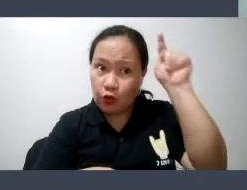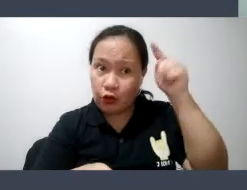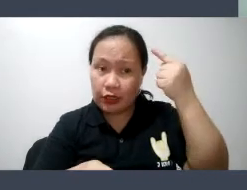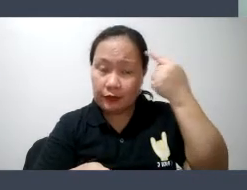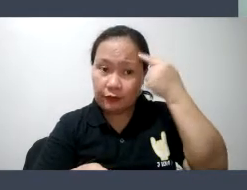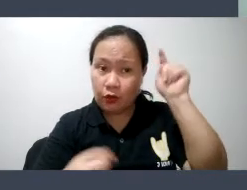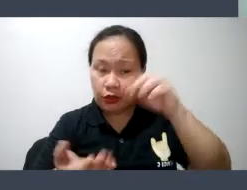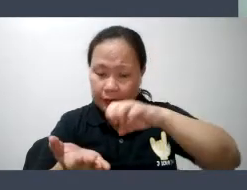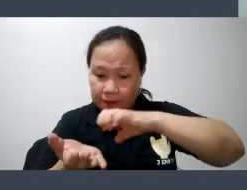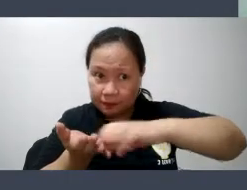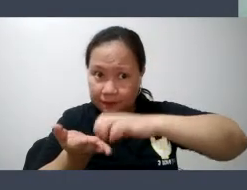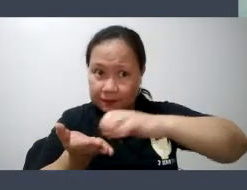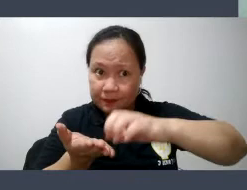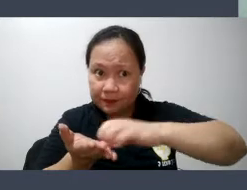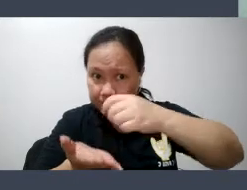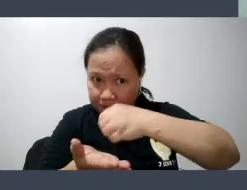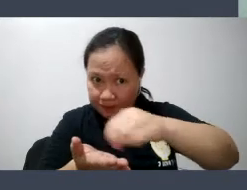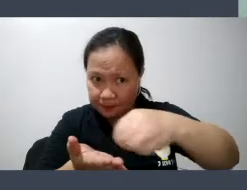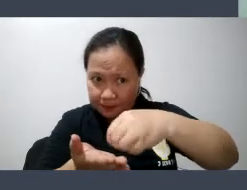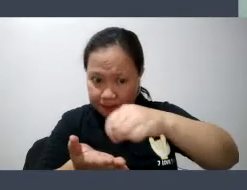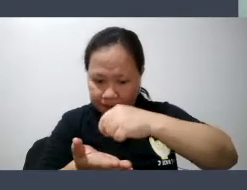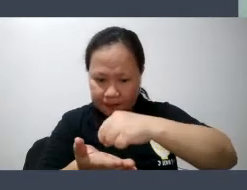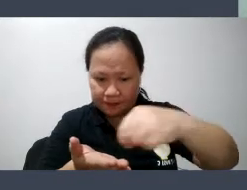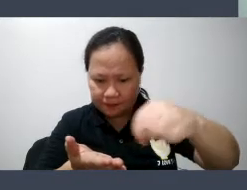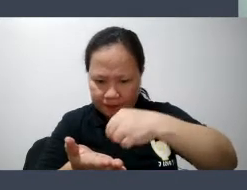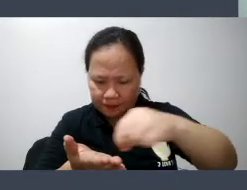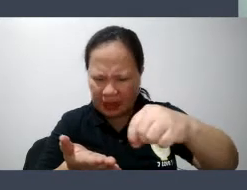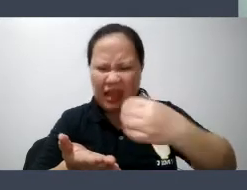penmanship, pen writing,